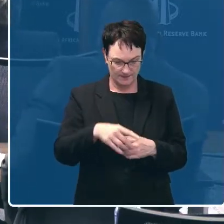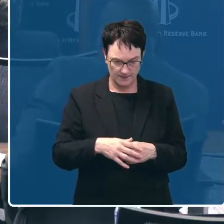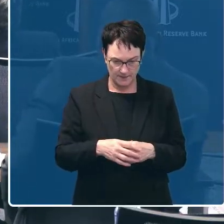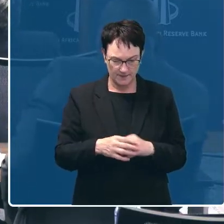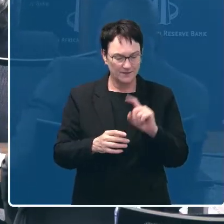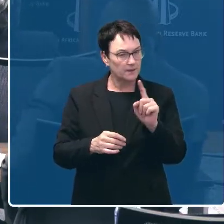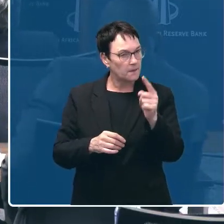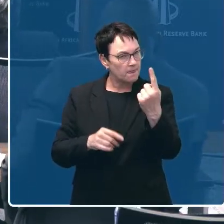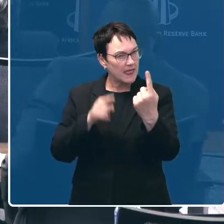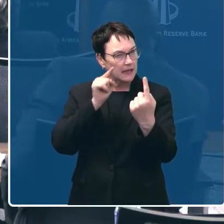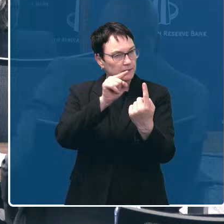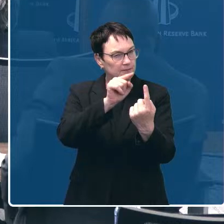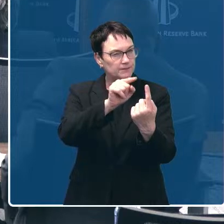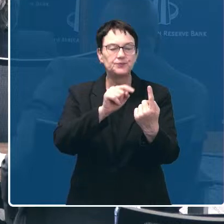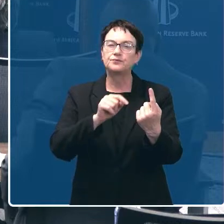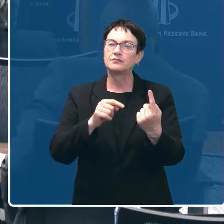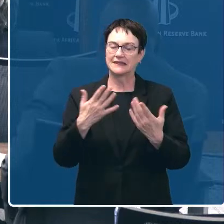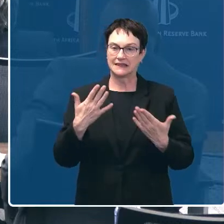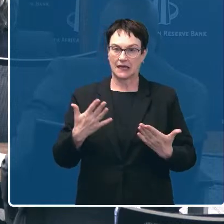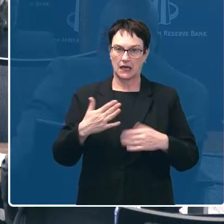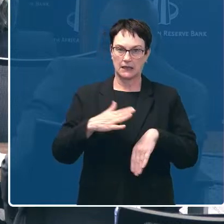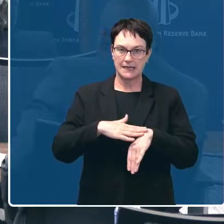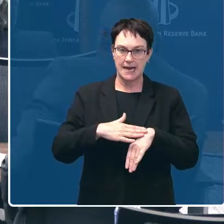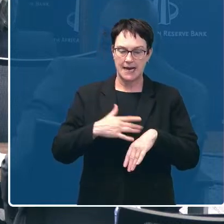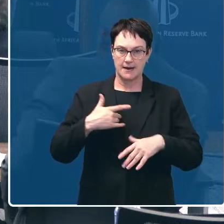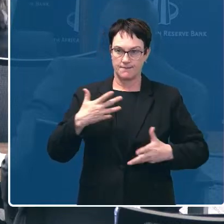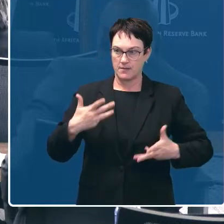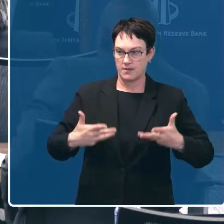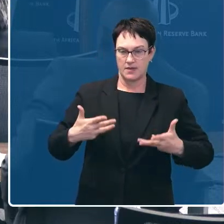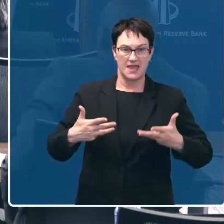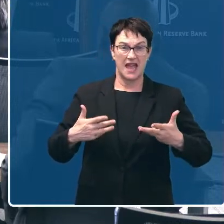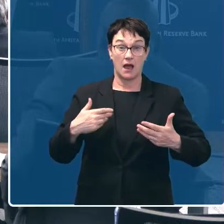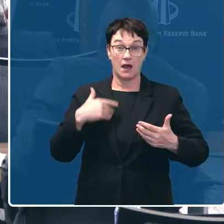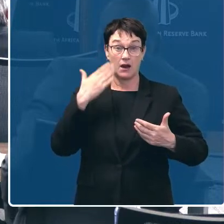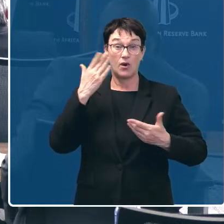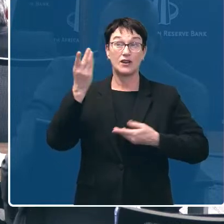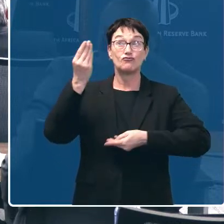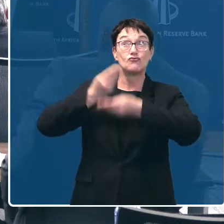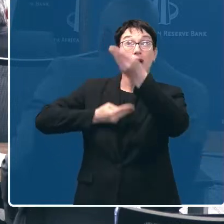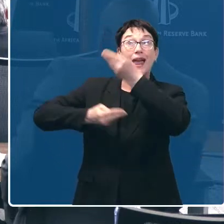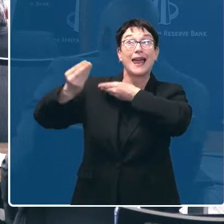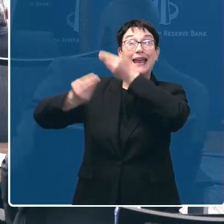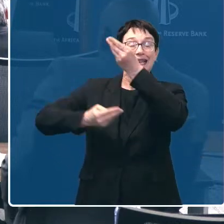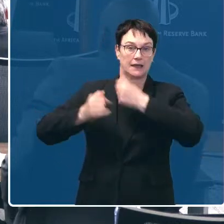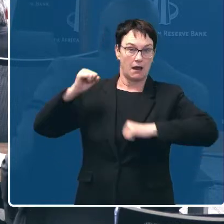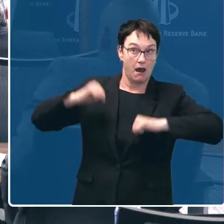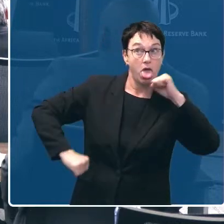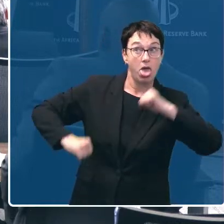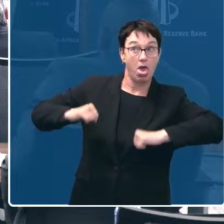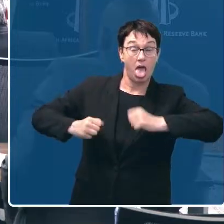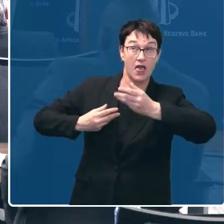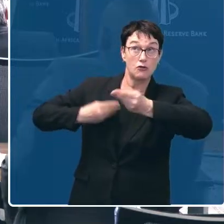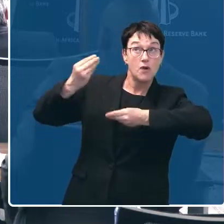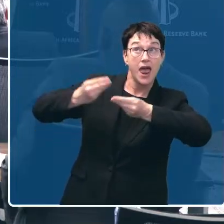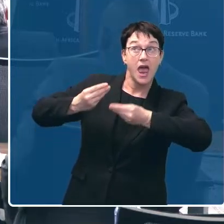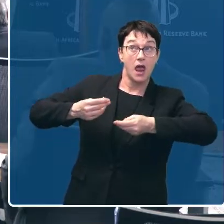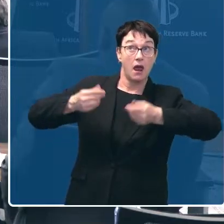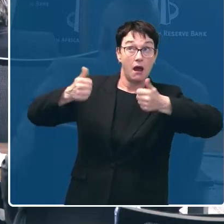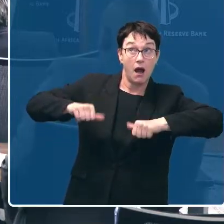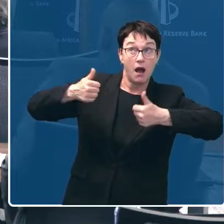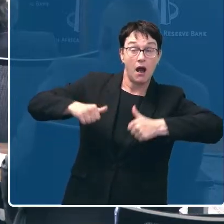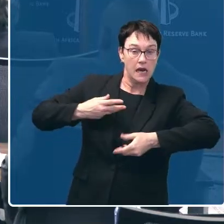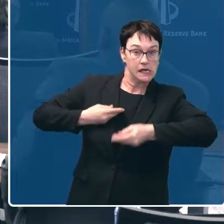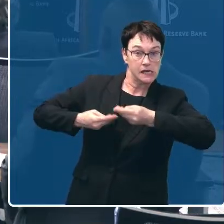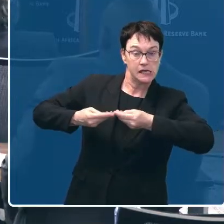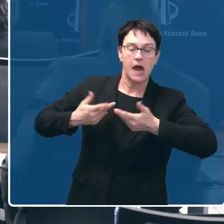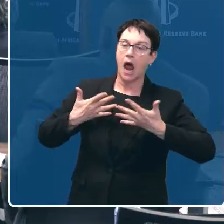Firstly, in these uncertain times where we know there's a lot of trade instability, or trade uncertainty, I should say, what do you view